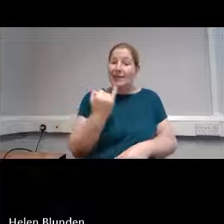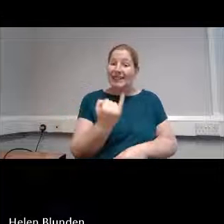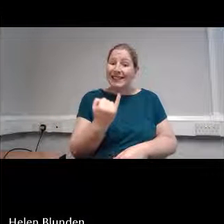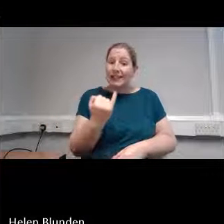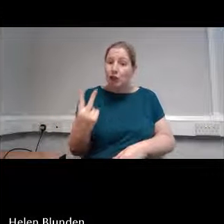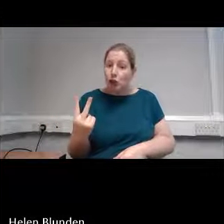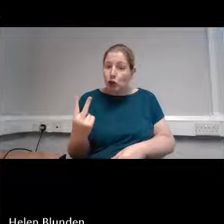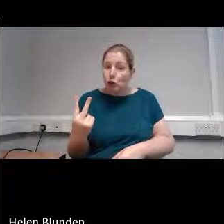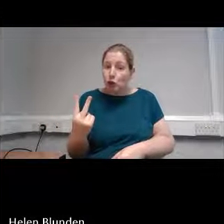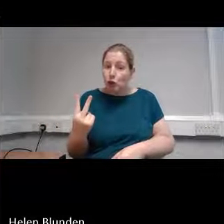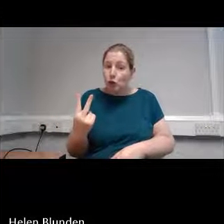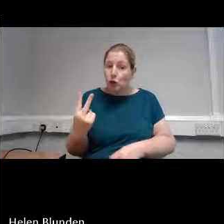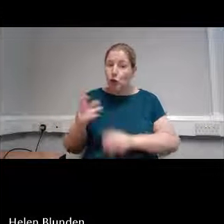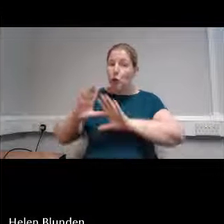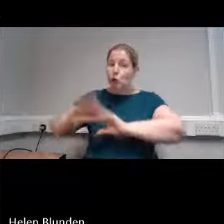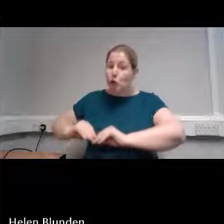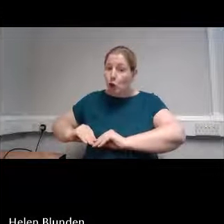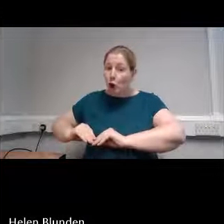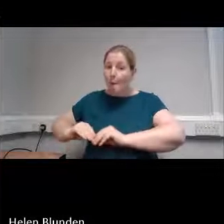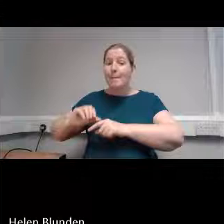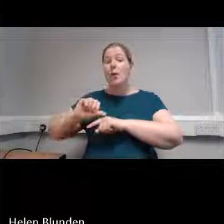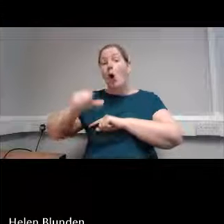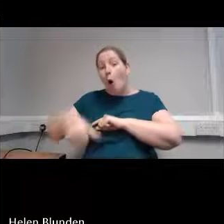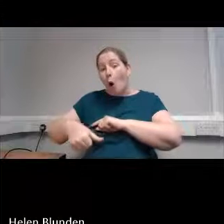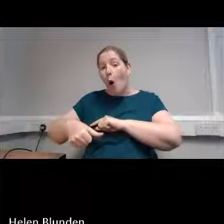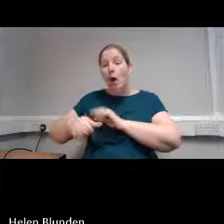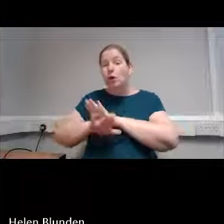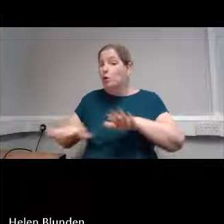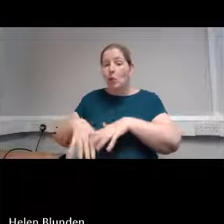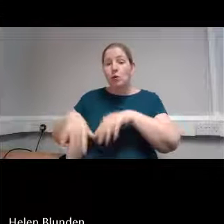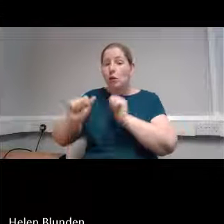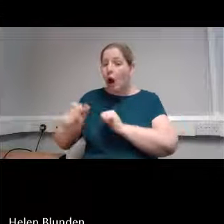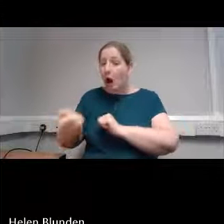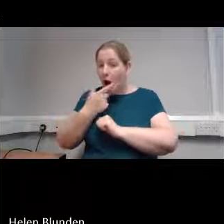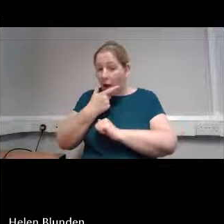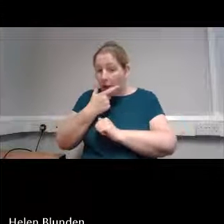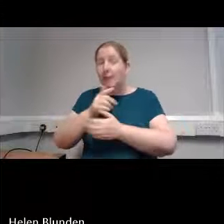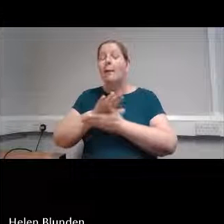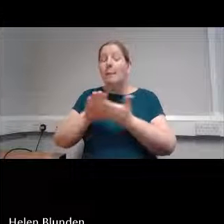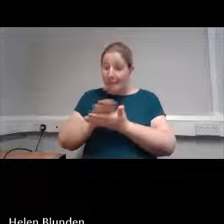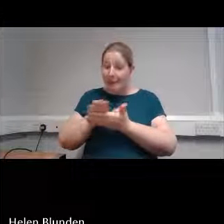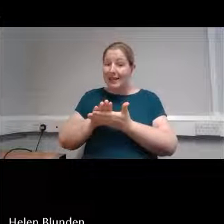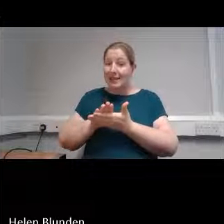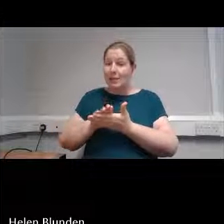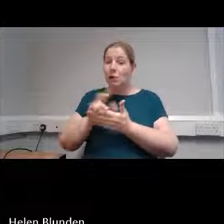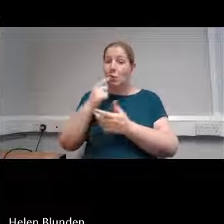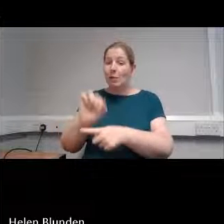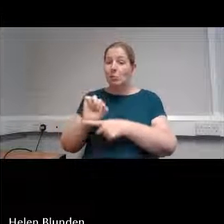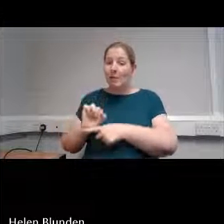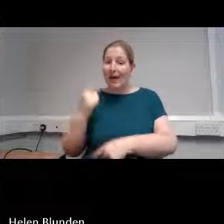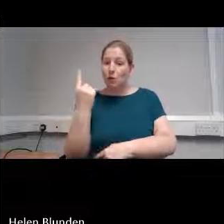an opioid, one death can be prevented. So that's really pertinent.